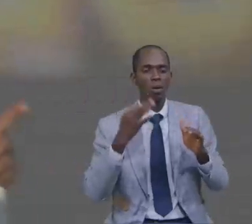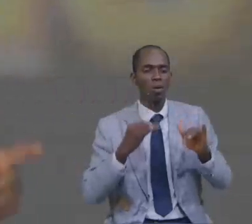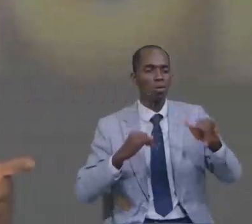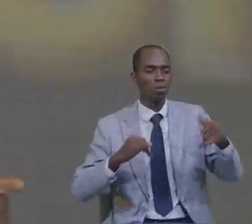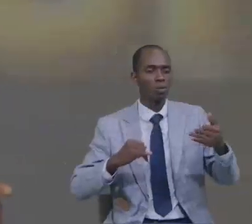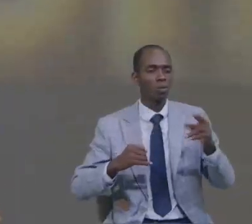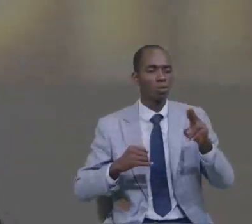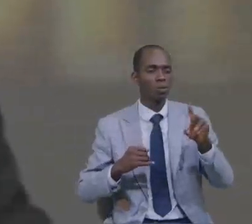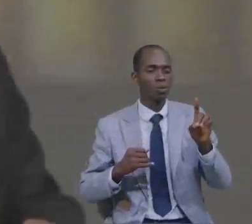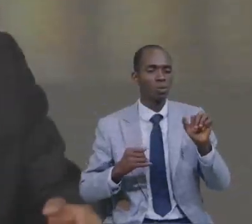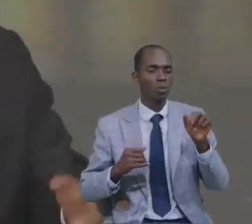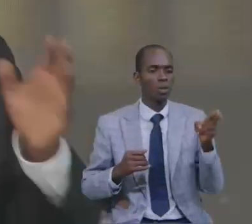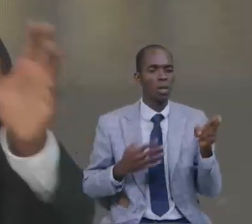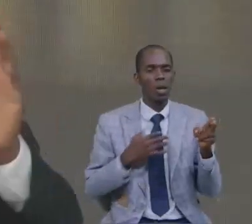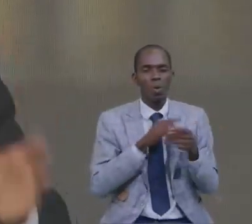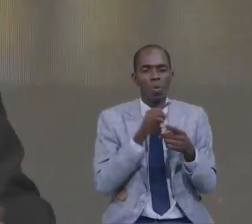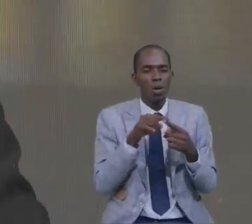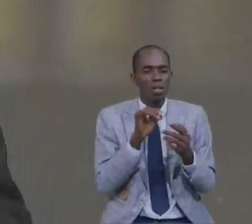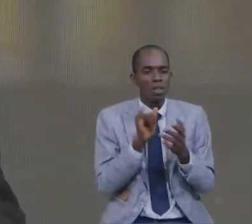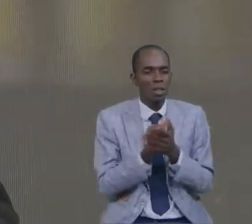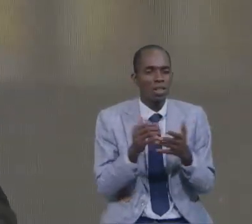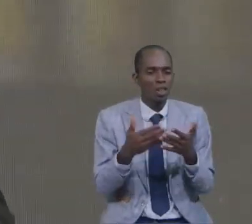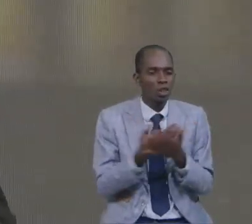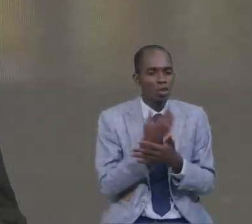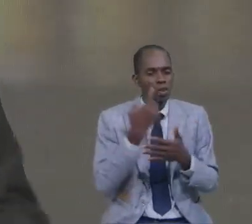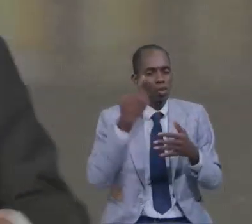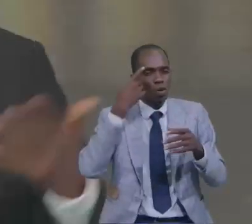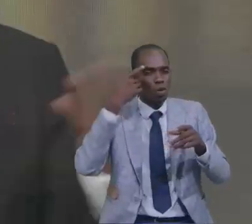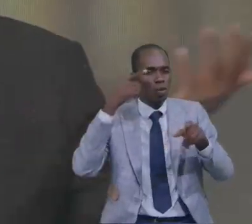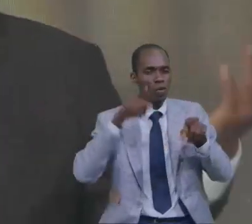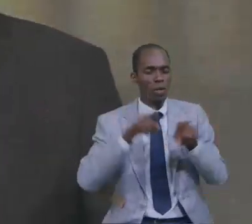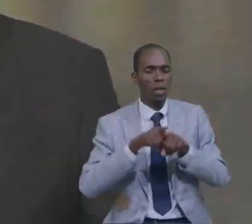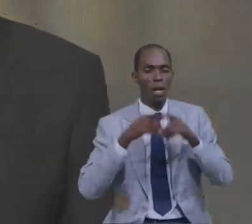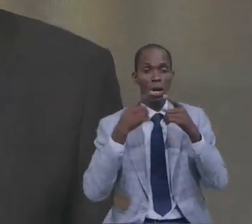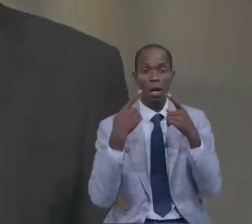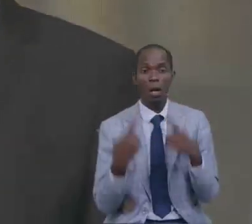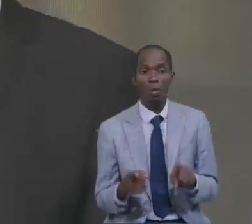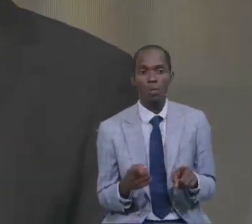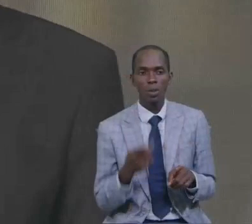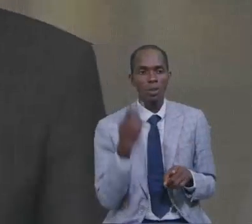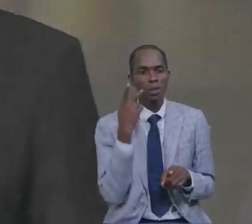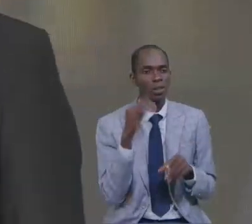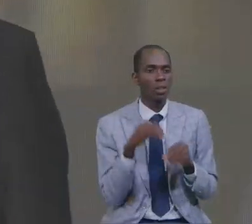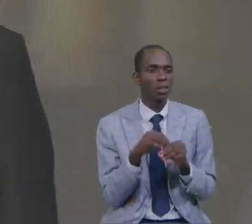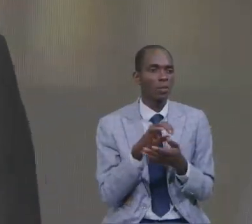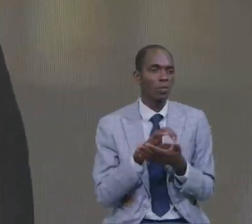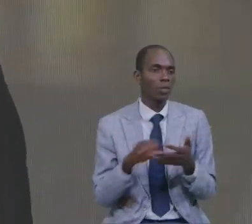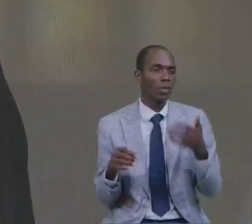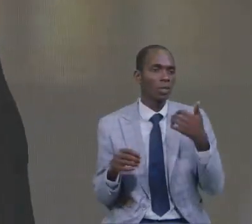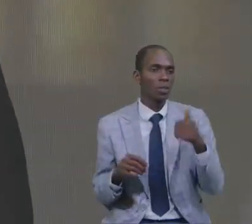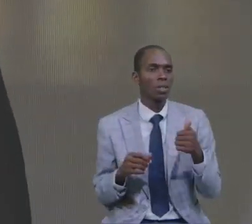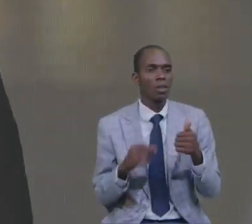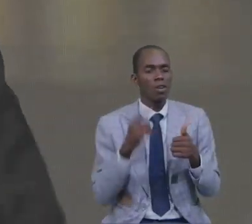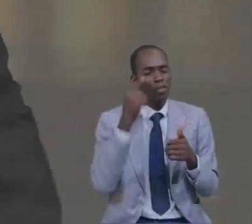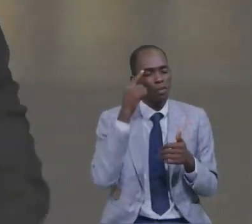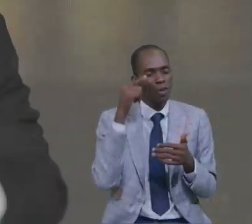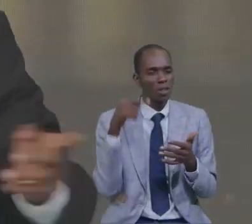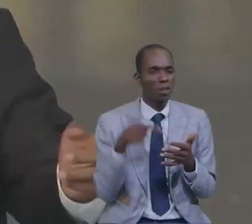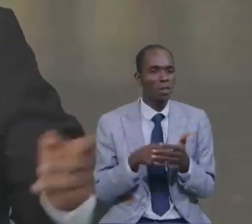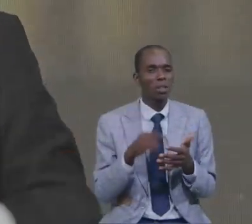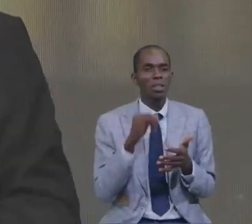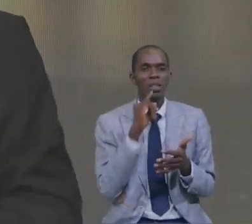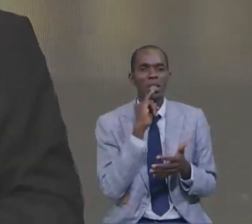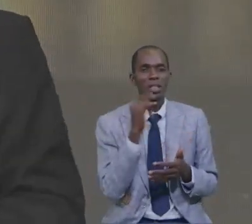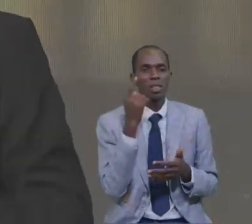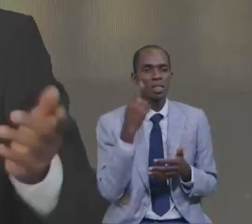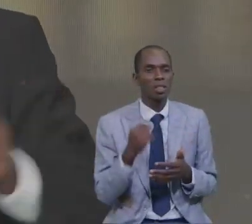says, this is the covenant that I will make with the house of Israel